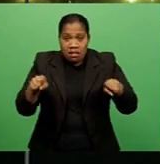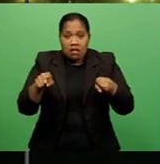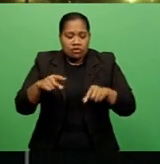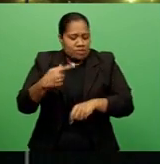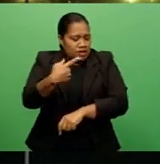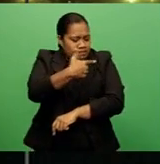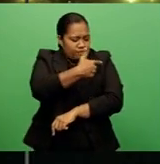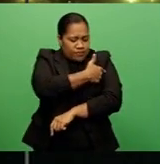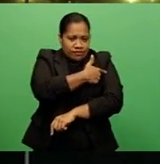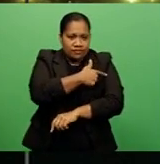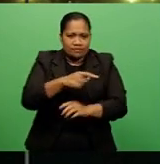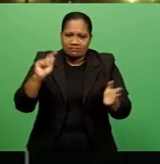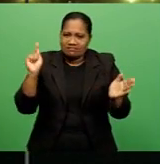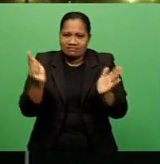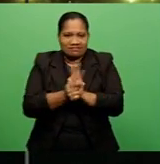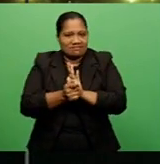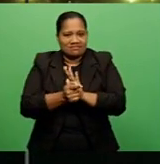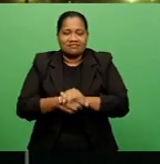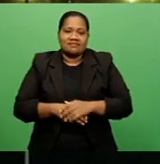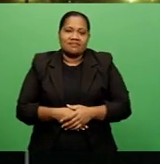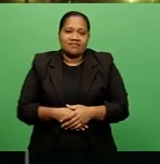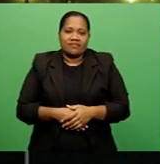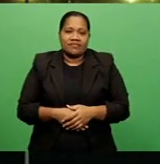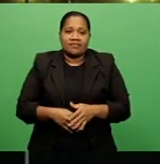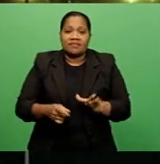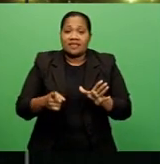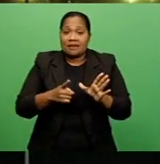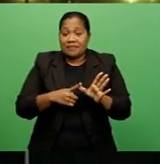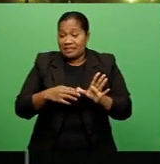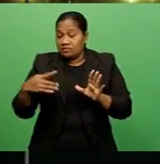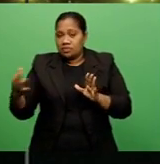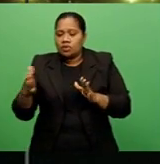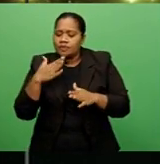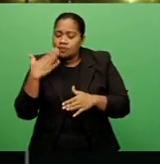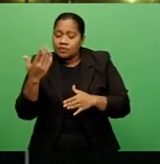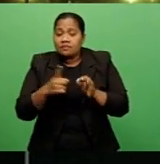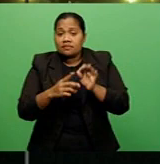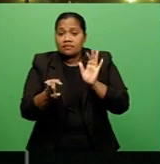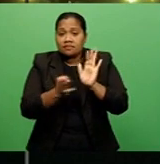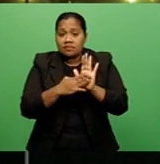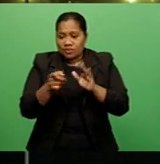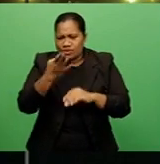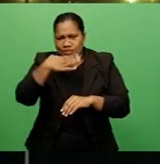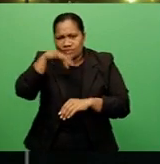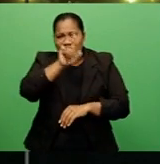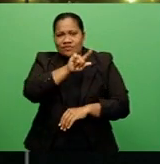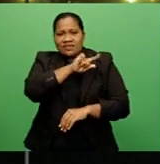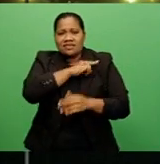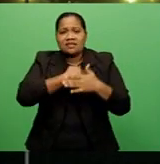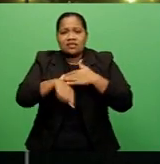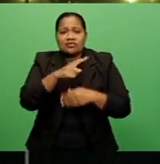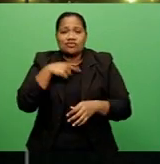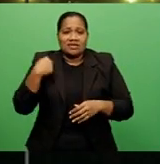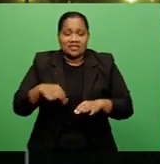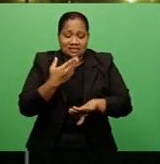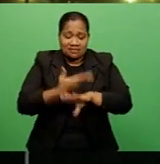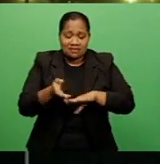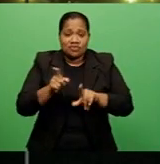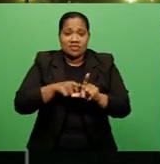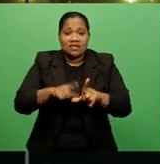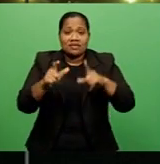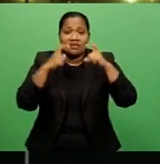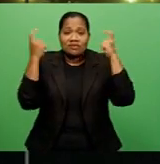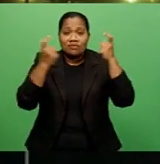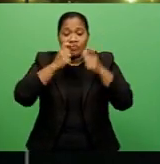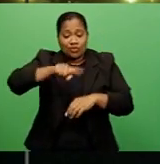possible. Apinisa Wangai Randovu spoke with the Prime Minister as he officiated as chief guest in the Chinese New Year celebrations